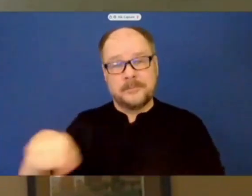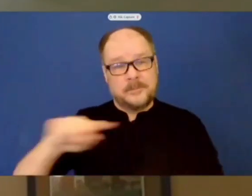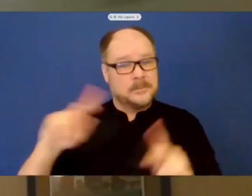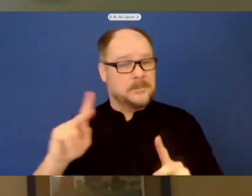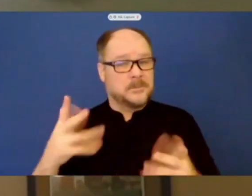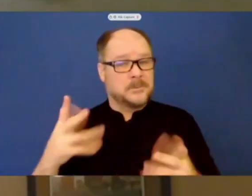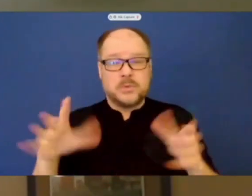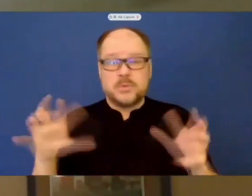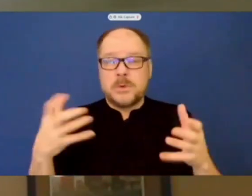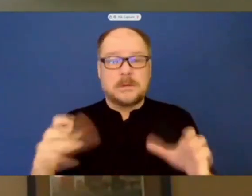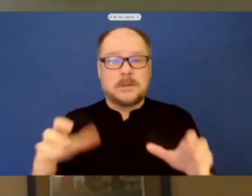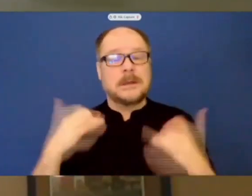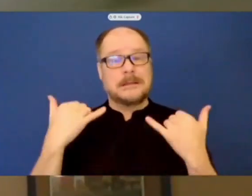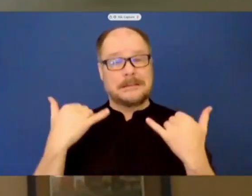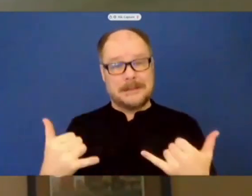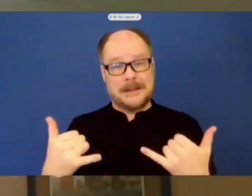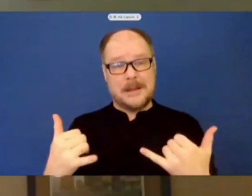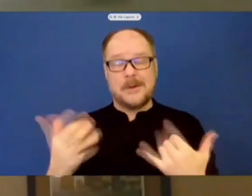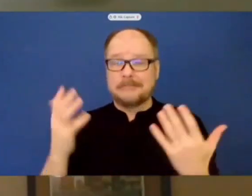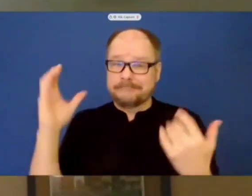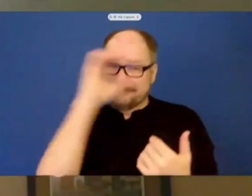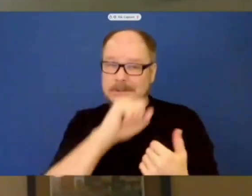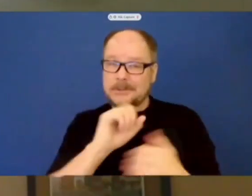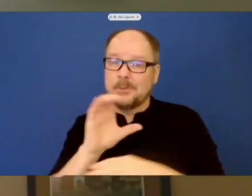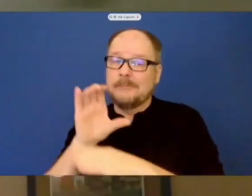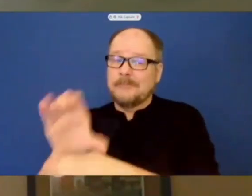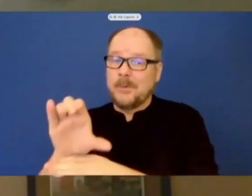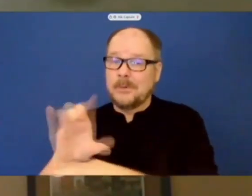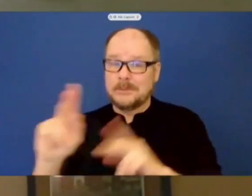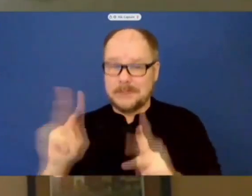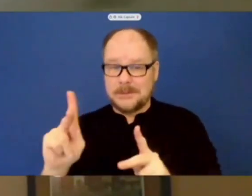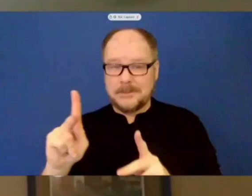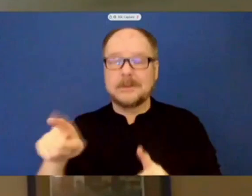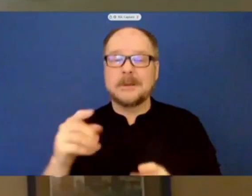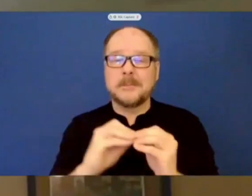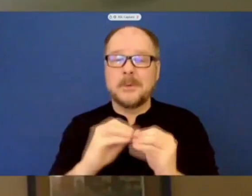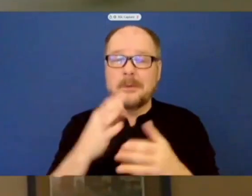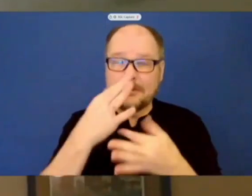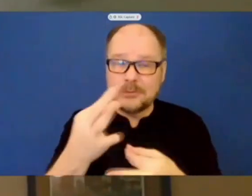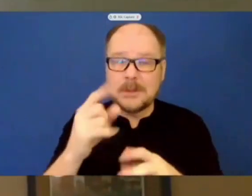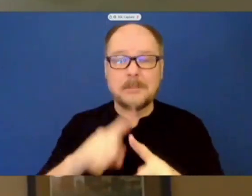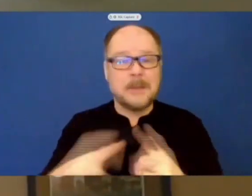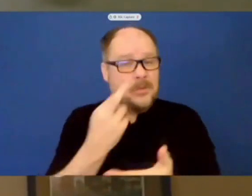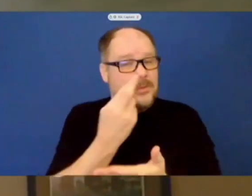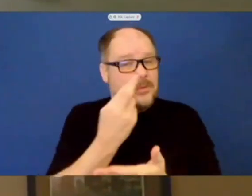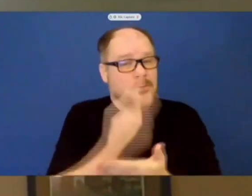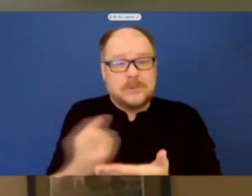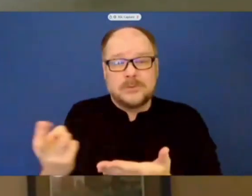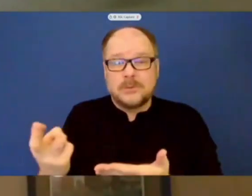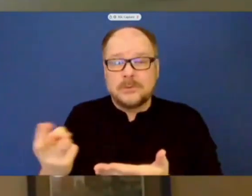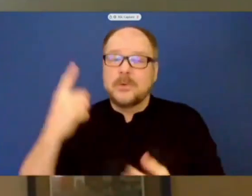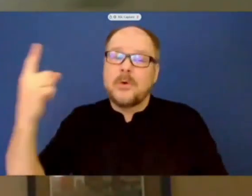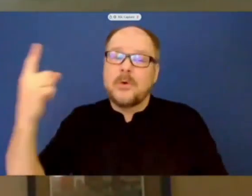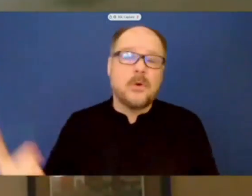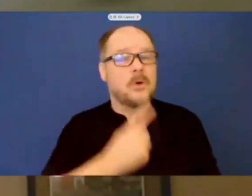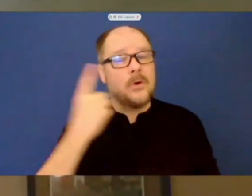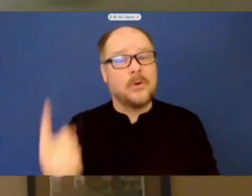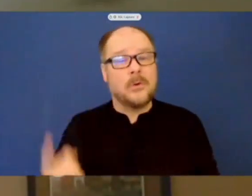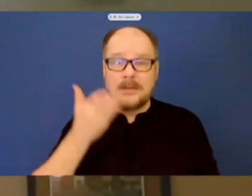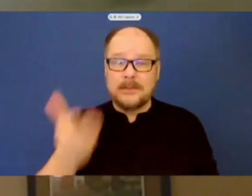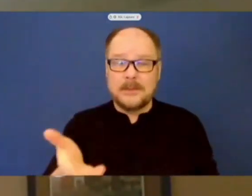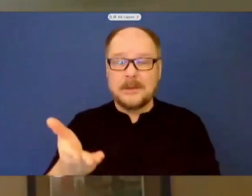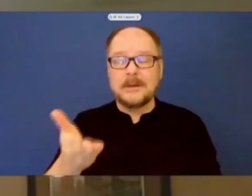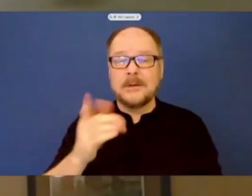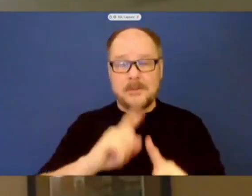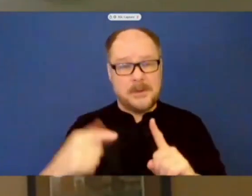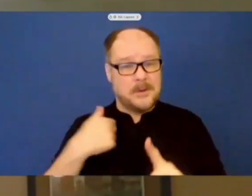that we're forcing, I guess, people to go, there's more of an interest. But the resources have always been available. And Karen, I don't know if you want to say more about that, but we've been talking about